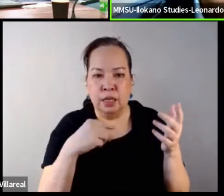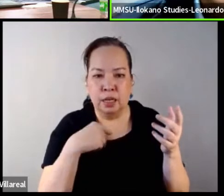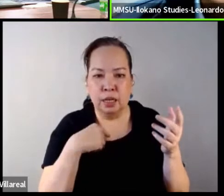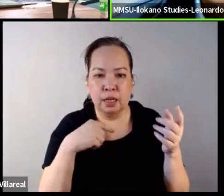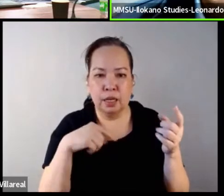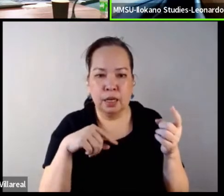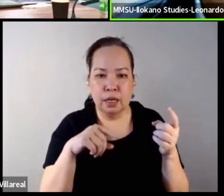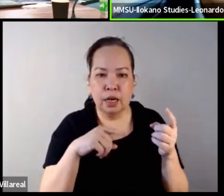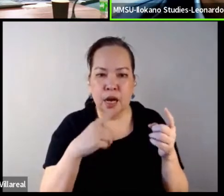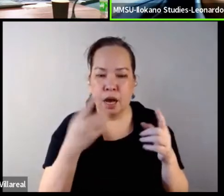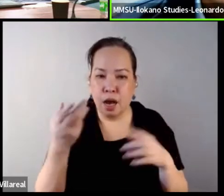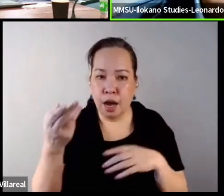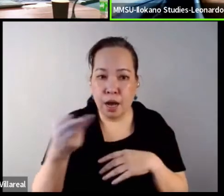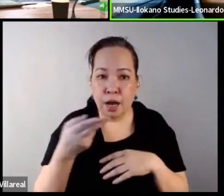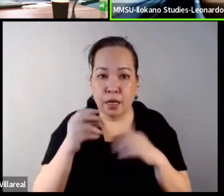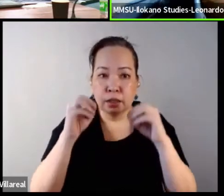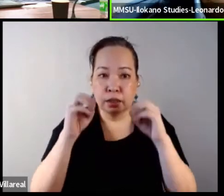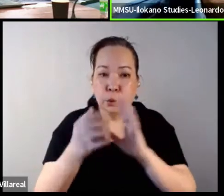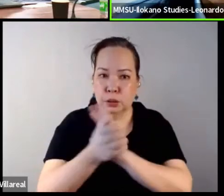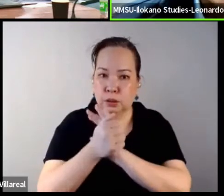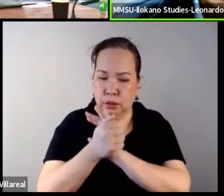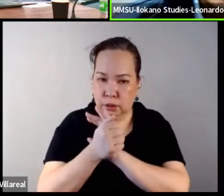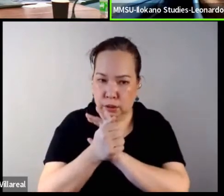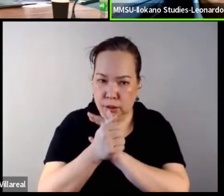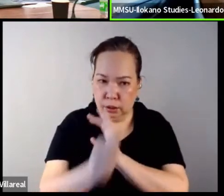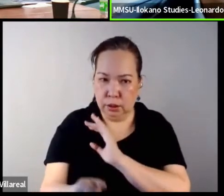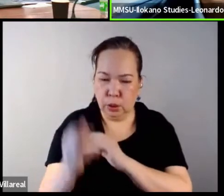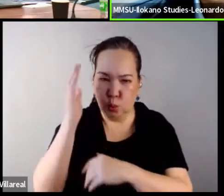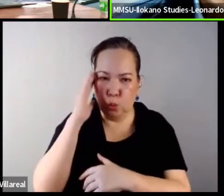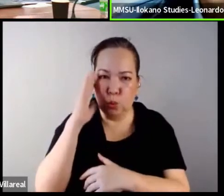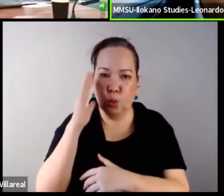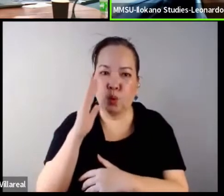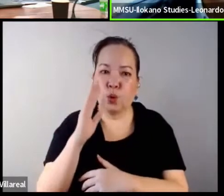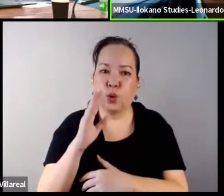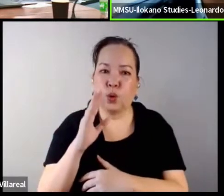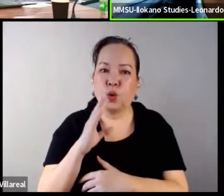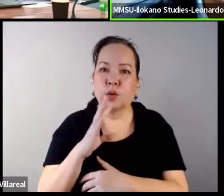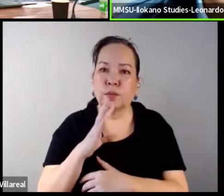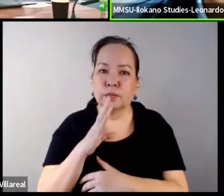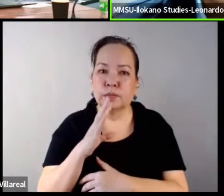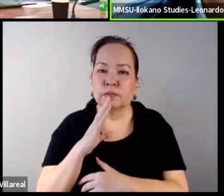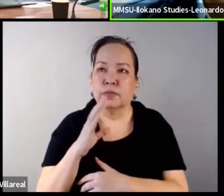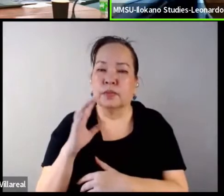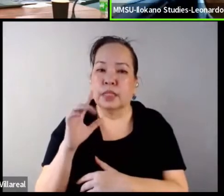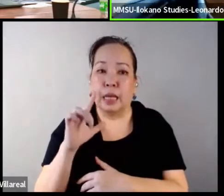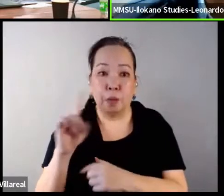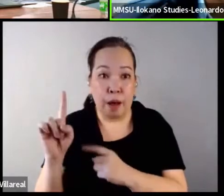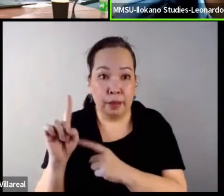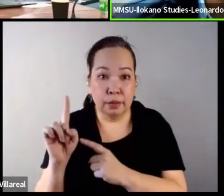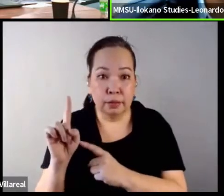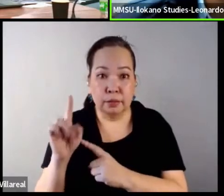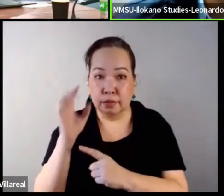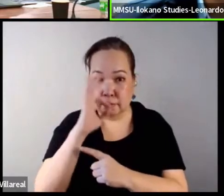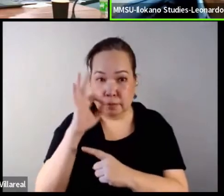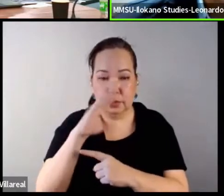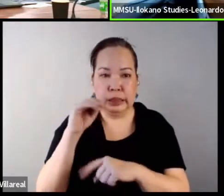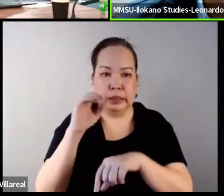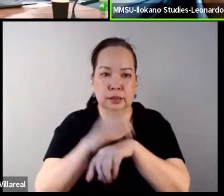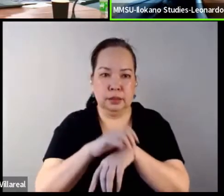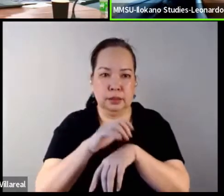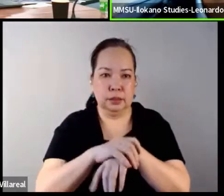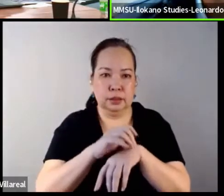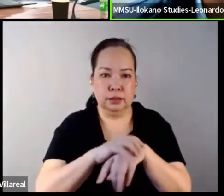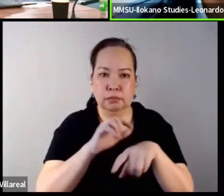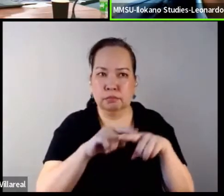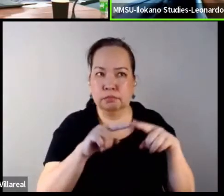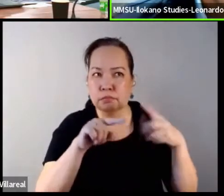ng teachers na merong competency sa mother tongue, sa Filipino, at saka sa English. Pero hindi po yun nakikita in